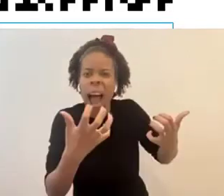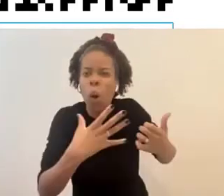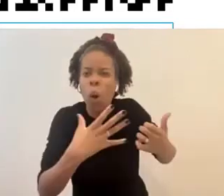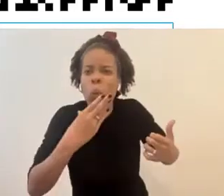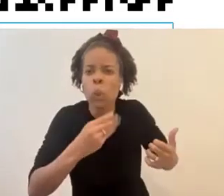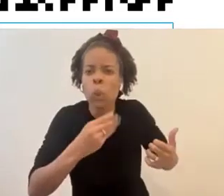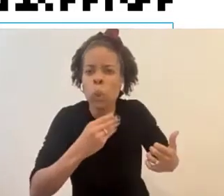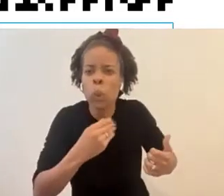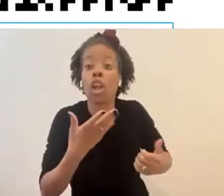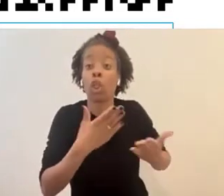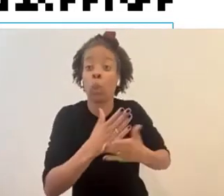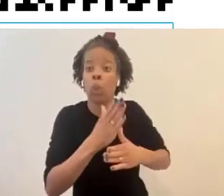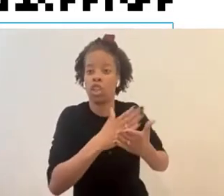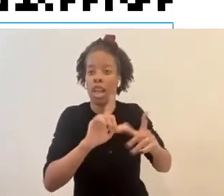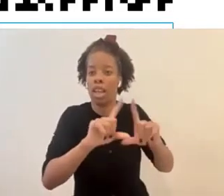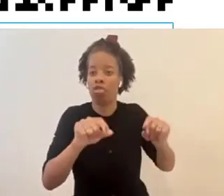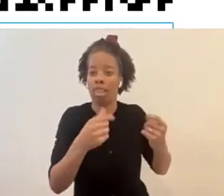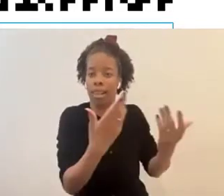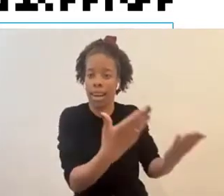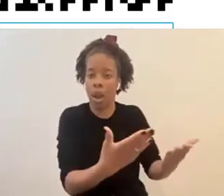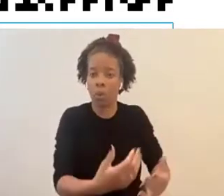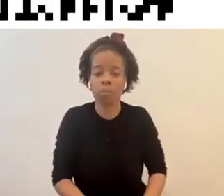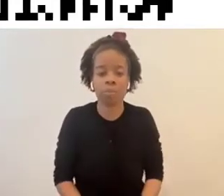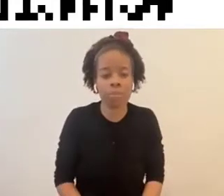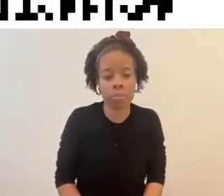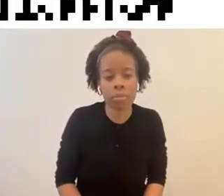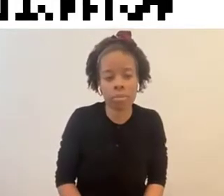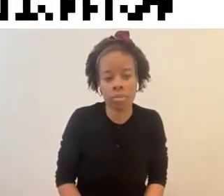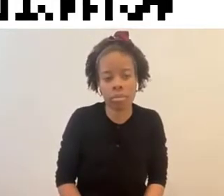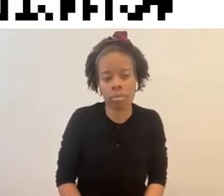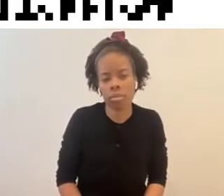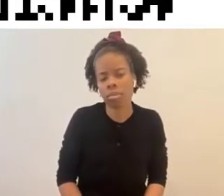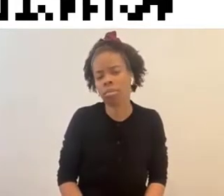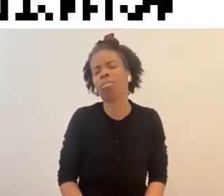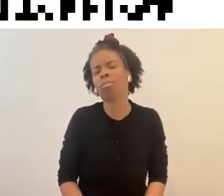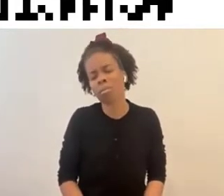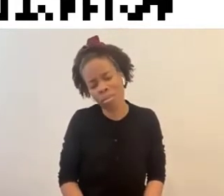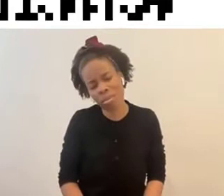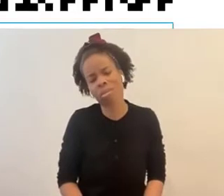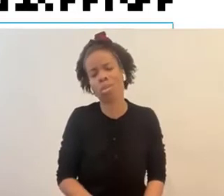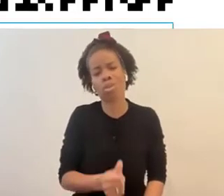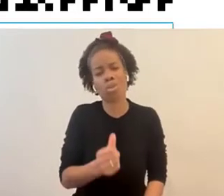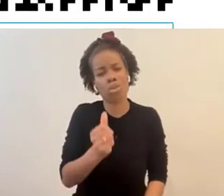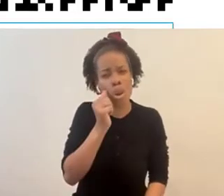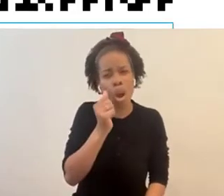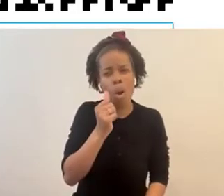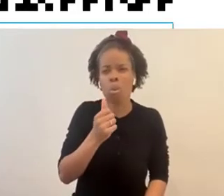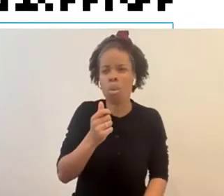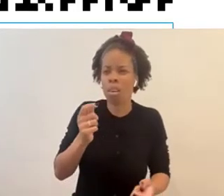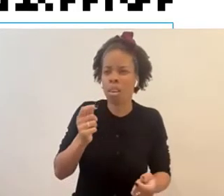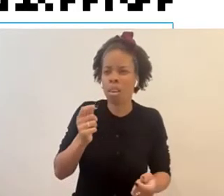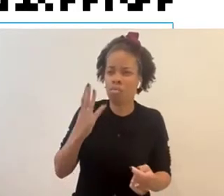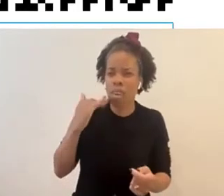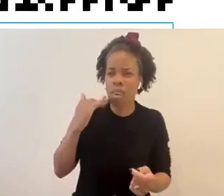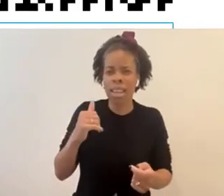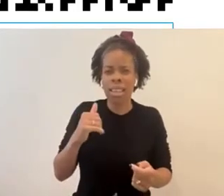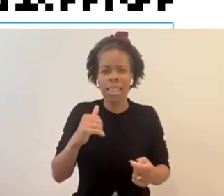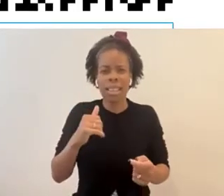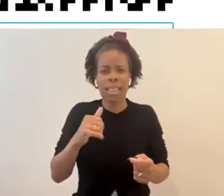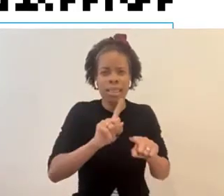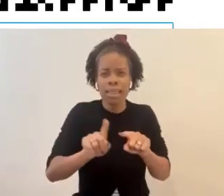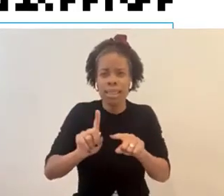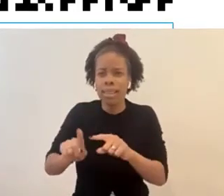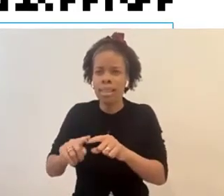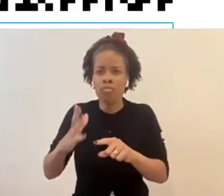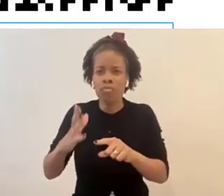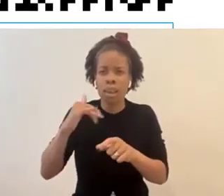Thank you, Juliet. We recognize that talking about race and racism is complicated and